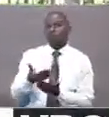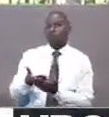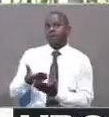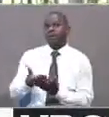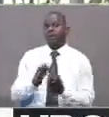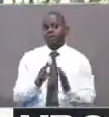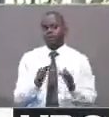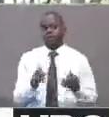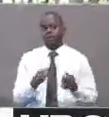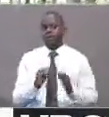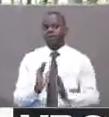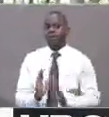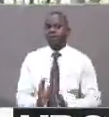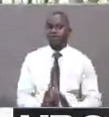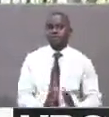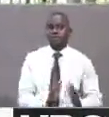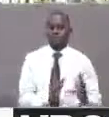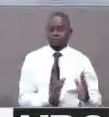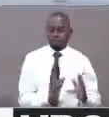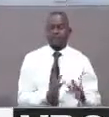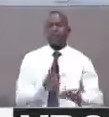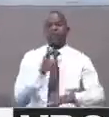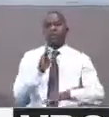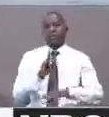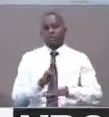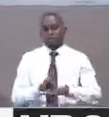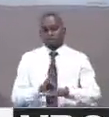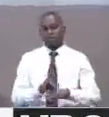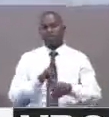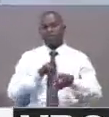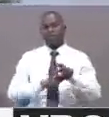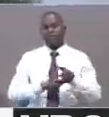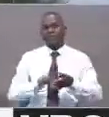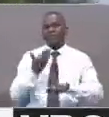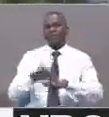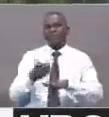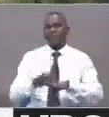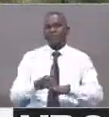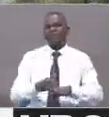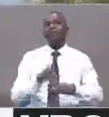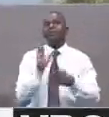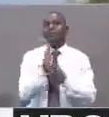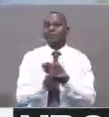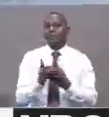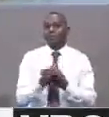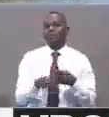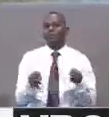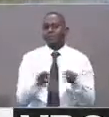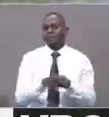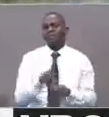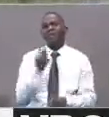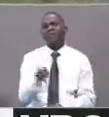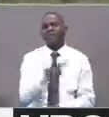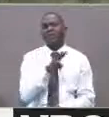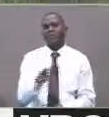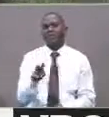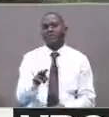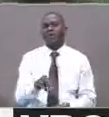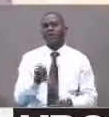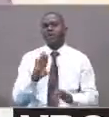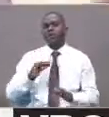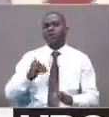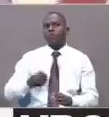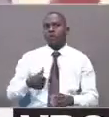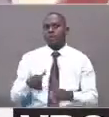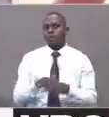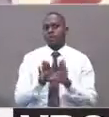then we plan, we cost accordingly. In Serere District, the situation of roads is almost similar, as the woman member of parliament